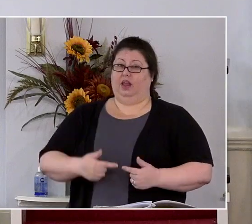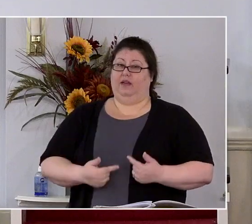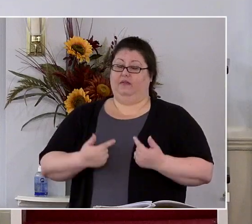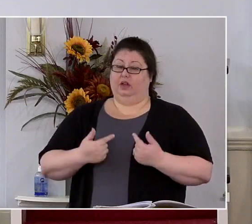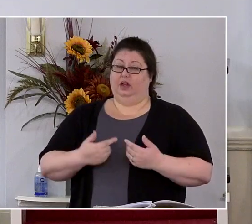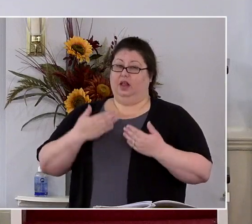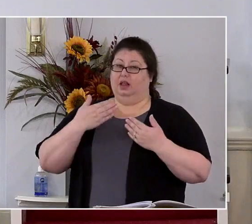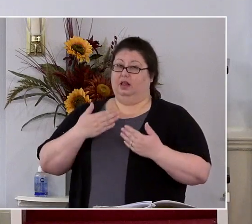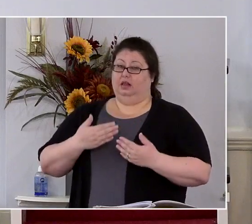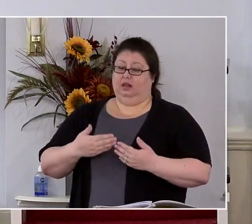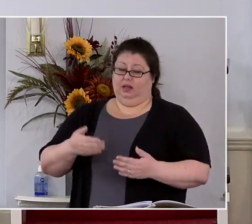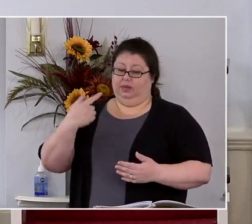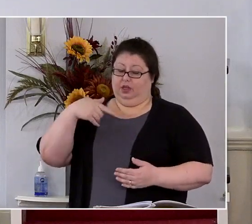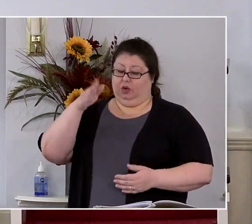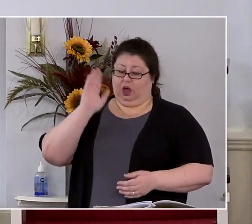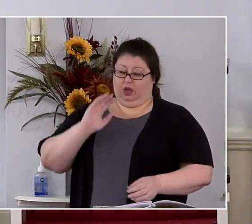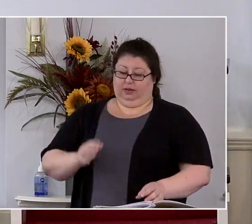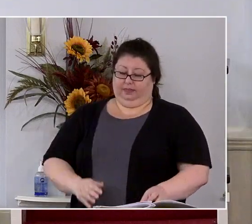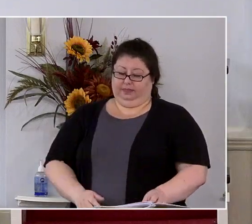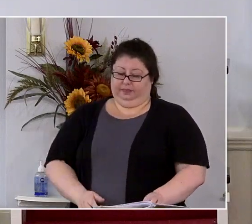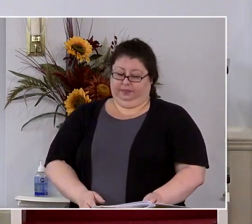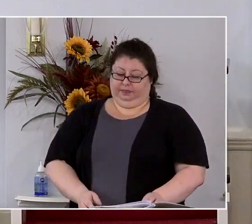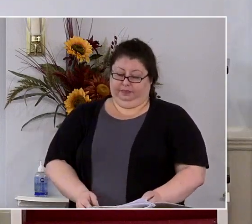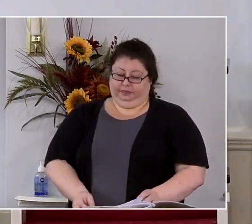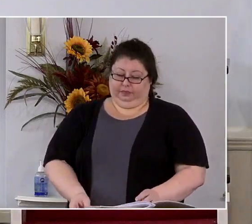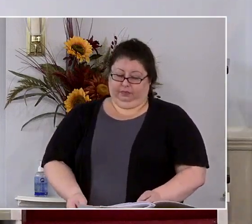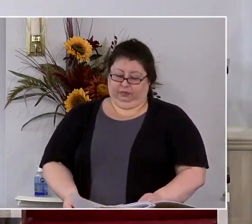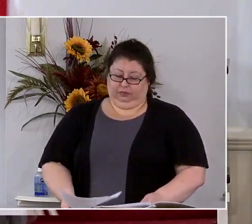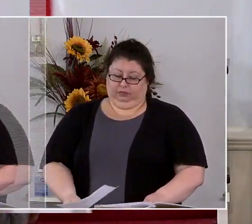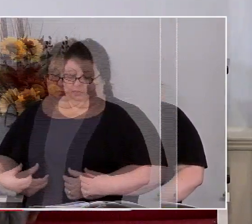life. Thanks be to God.